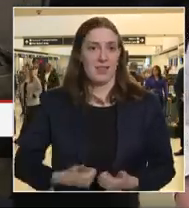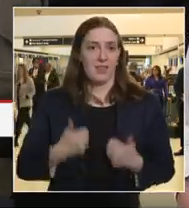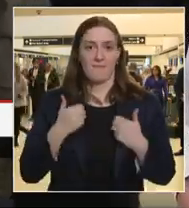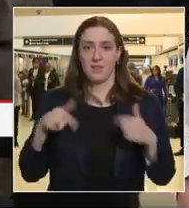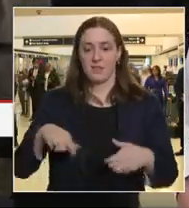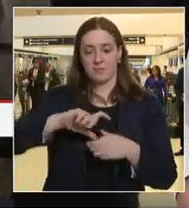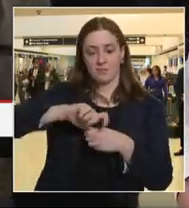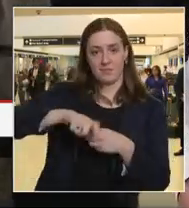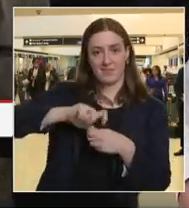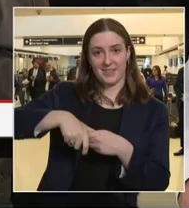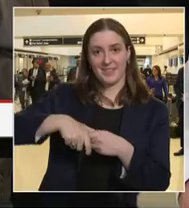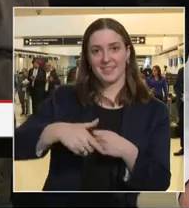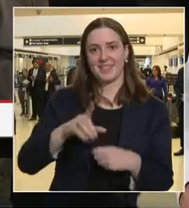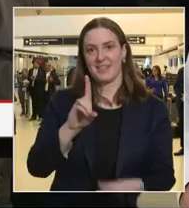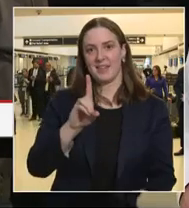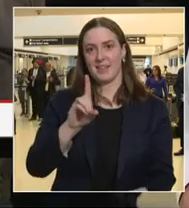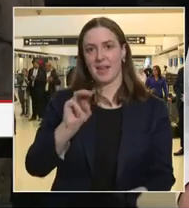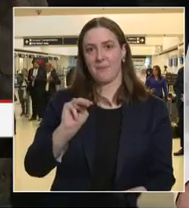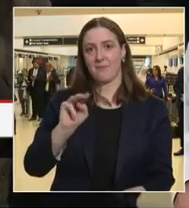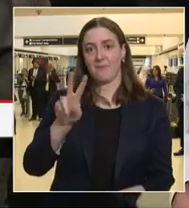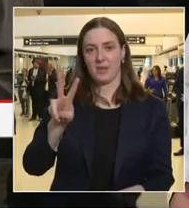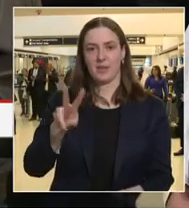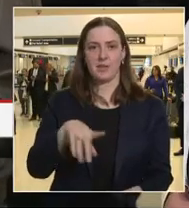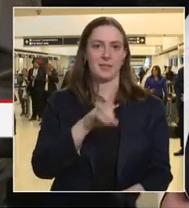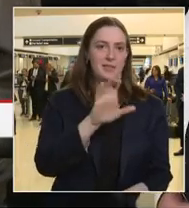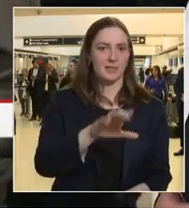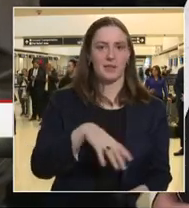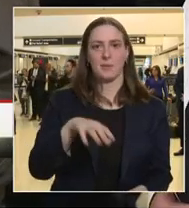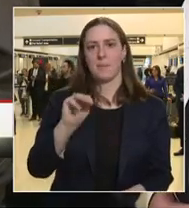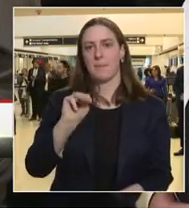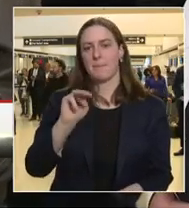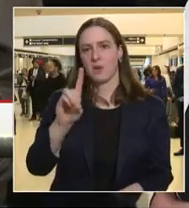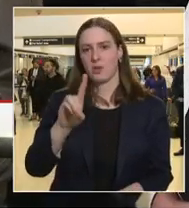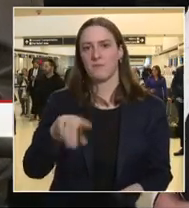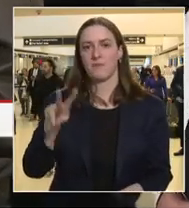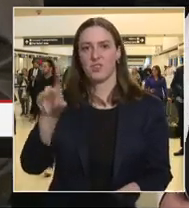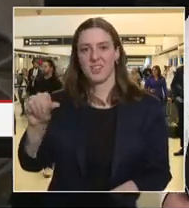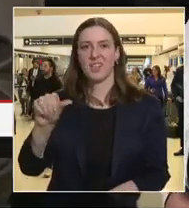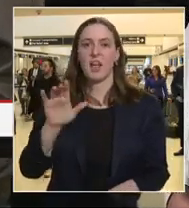we are made up of a lot of jurisdictions. Reagan Airport's in Virginia.